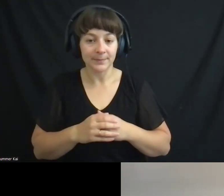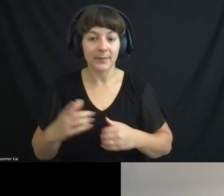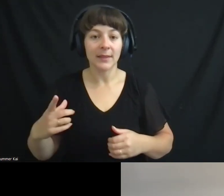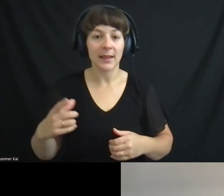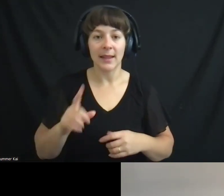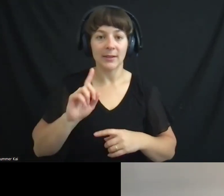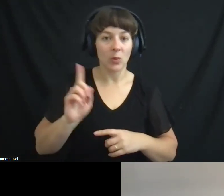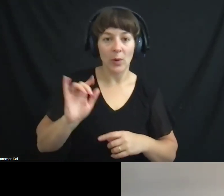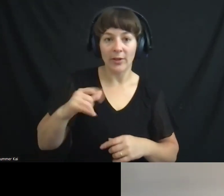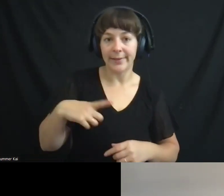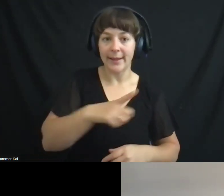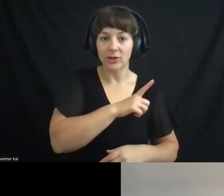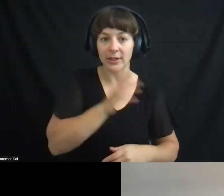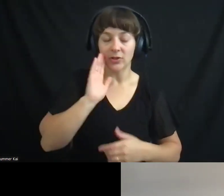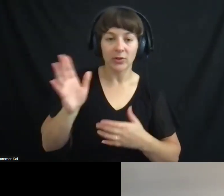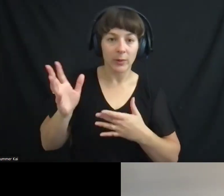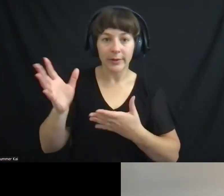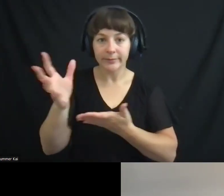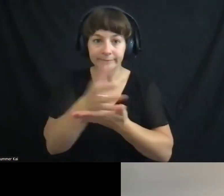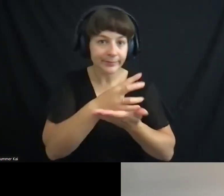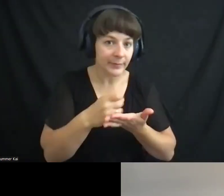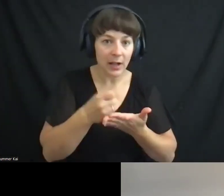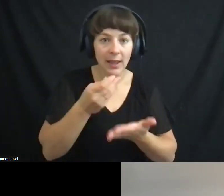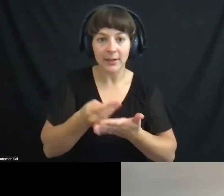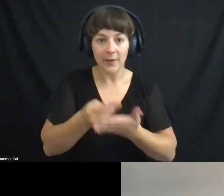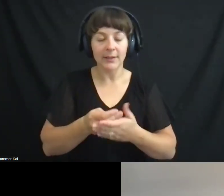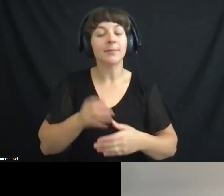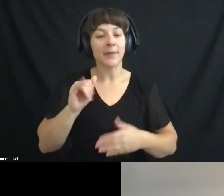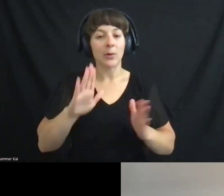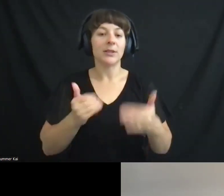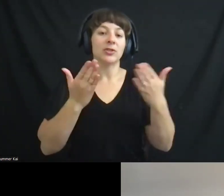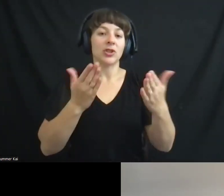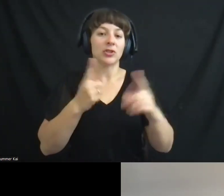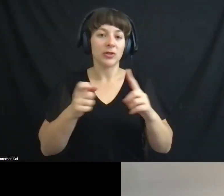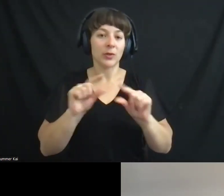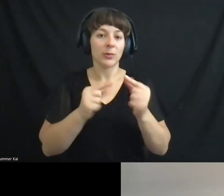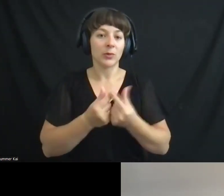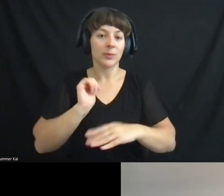allocated. And those were the recommendations that were made by the group yesterday.